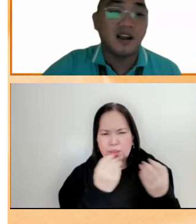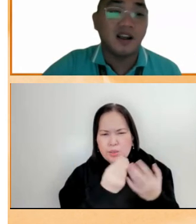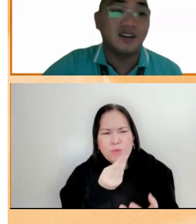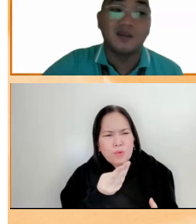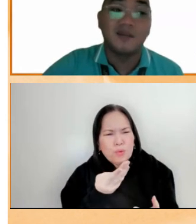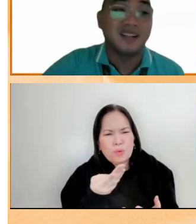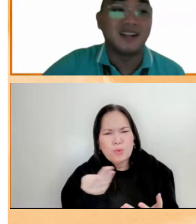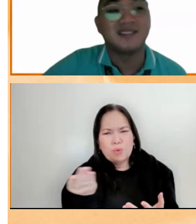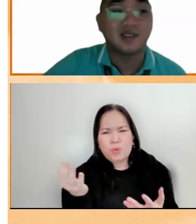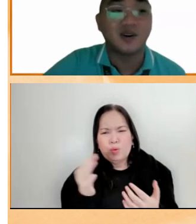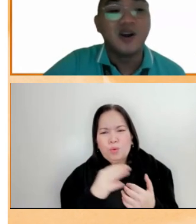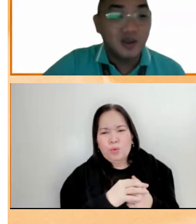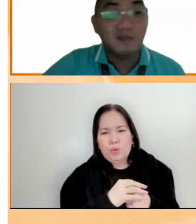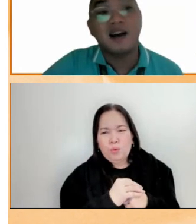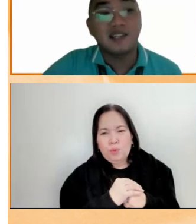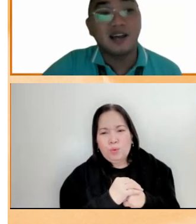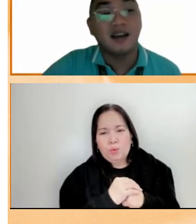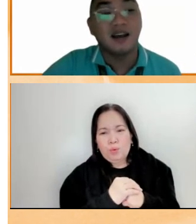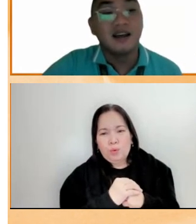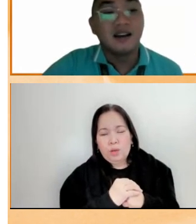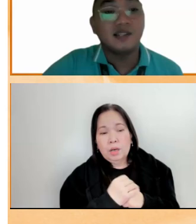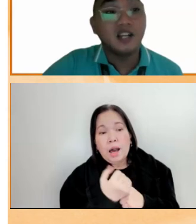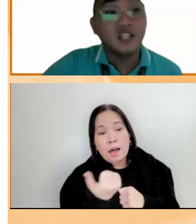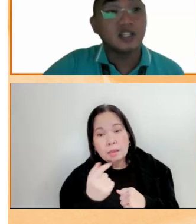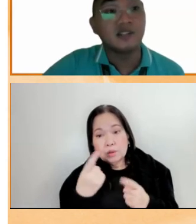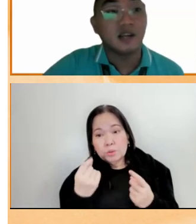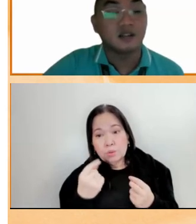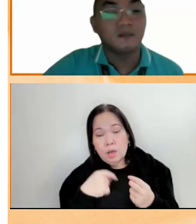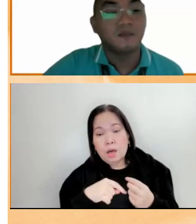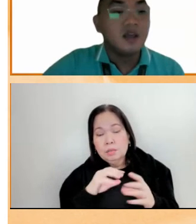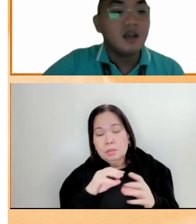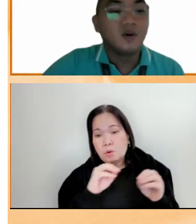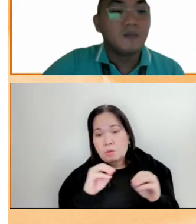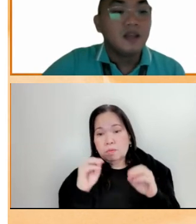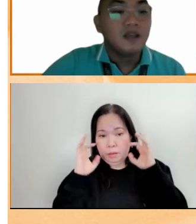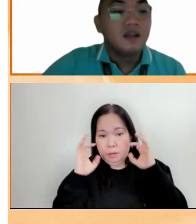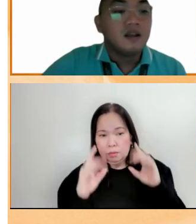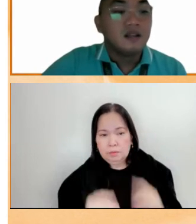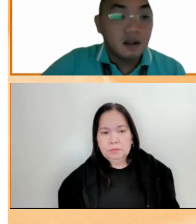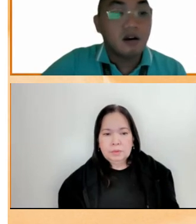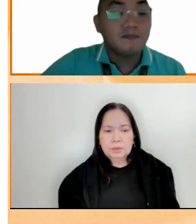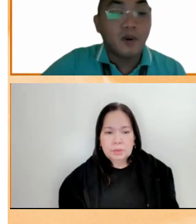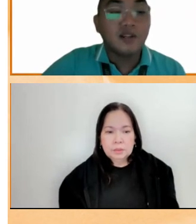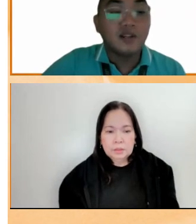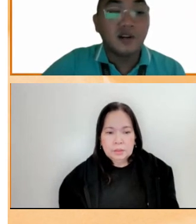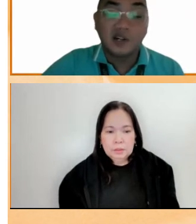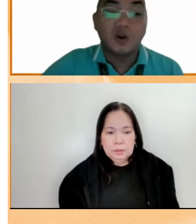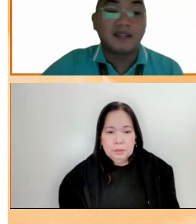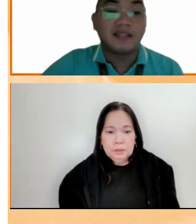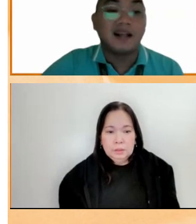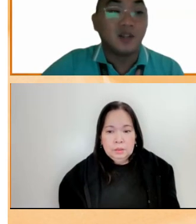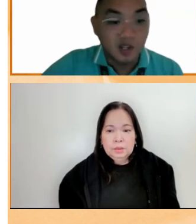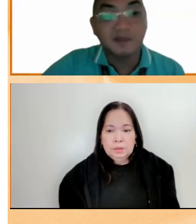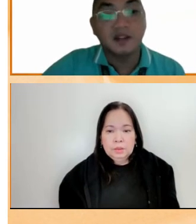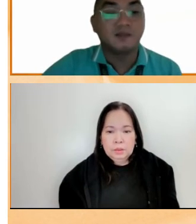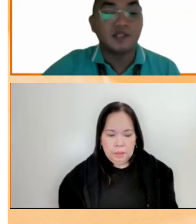are actually not in the mental health sector. Yung iba nga sa kanila, nasa education sector. So, there are 0.001 mental